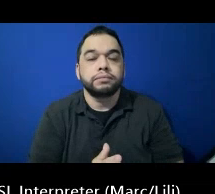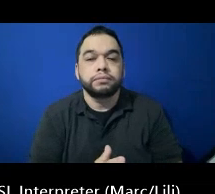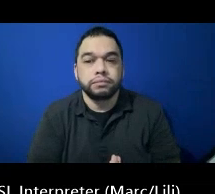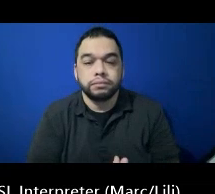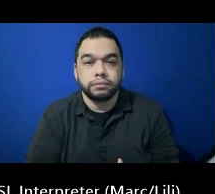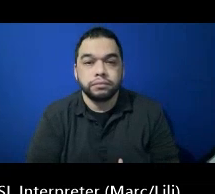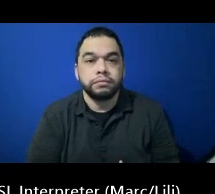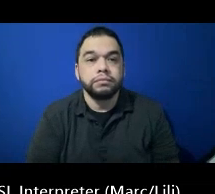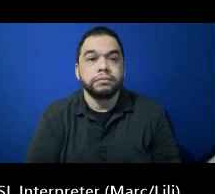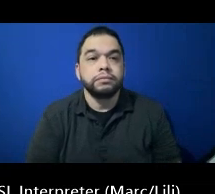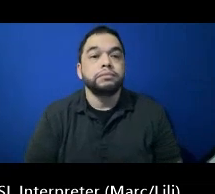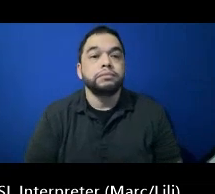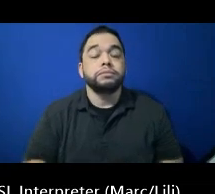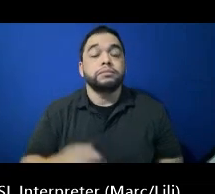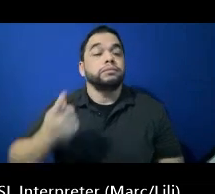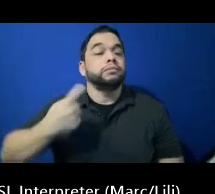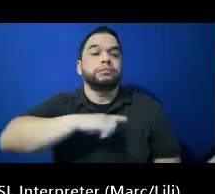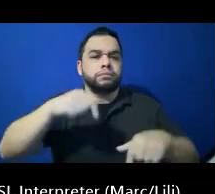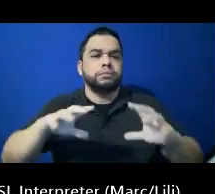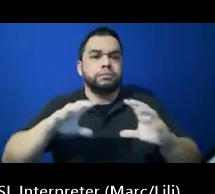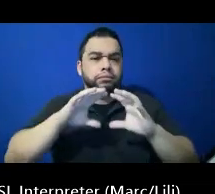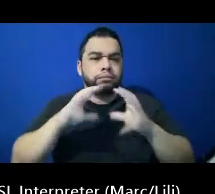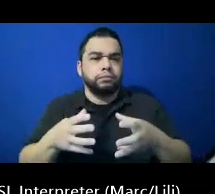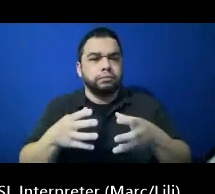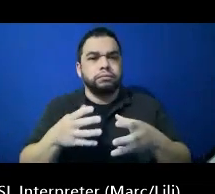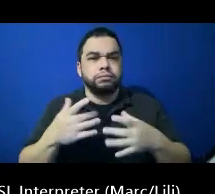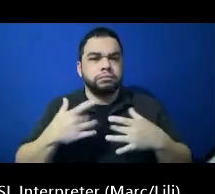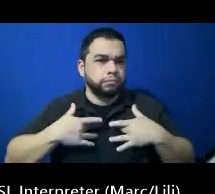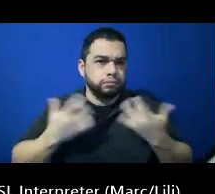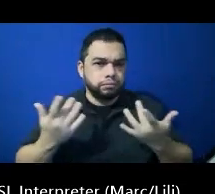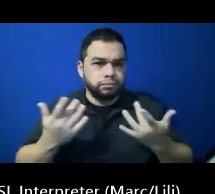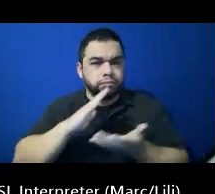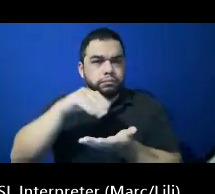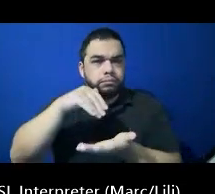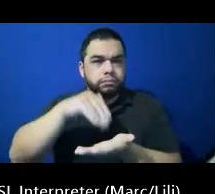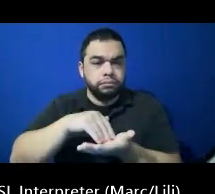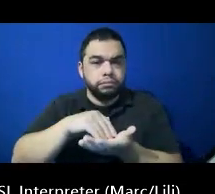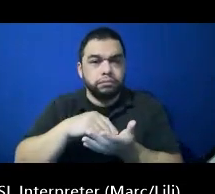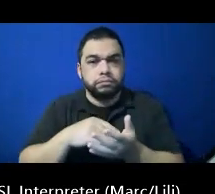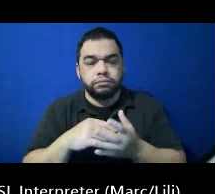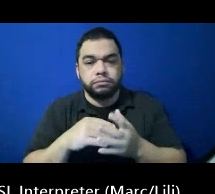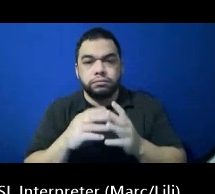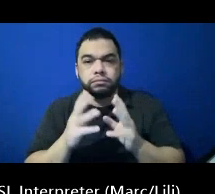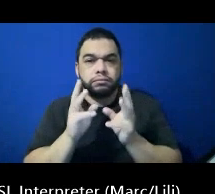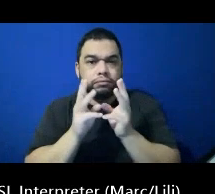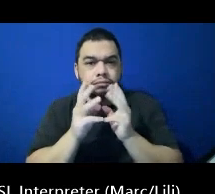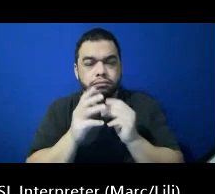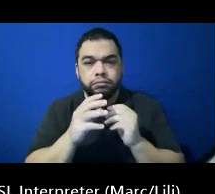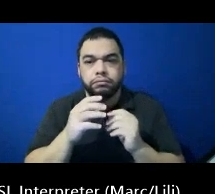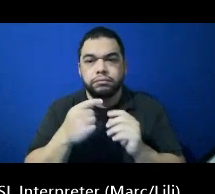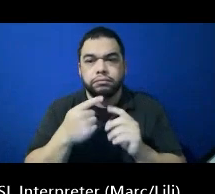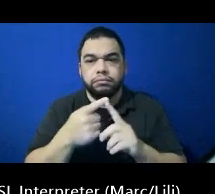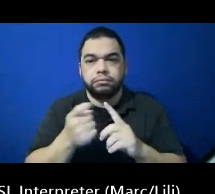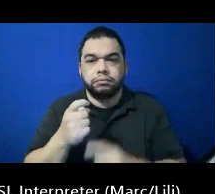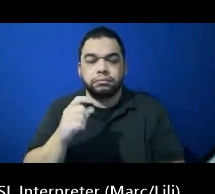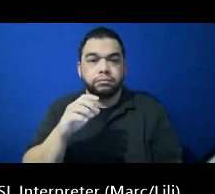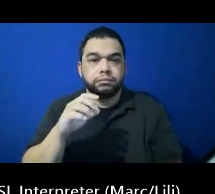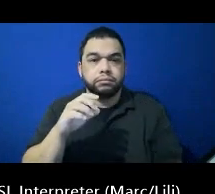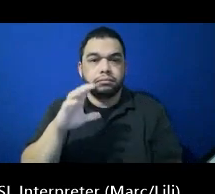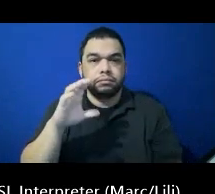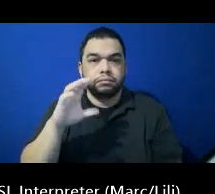brief description of our efforts. The Caribbean Climate Hub is one